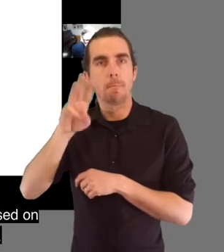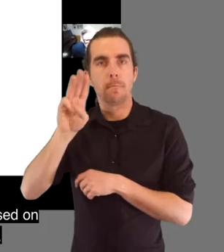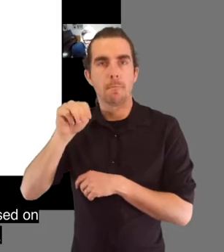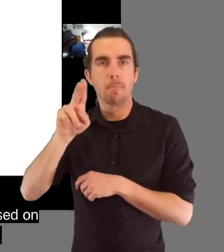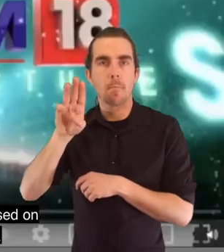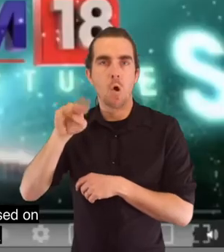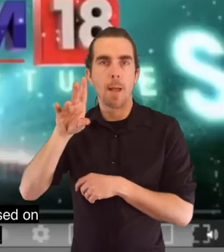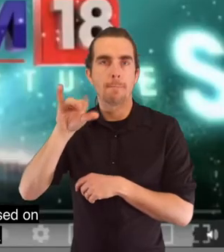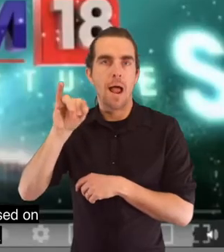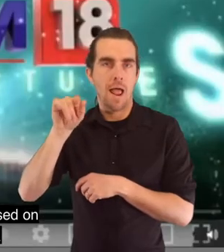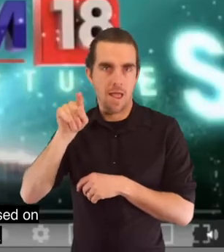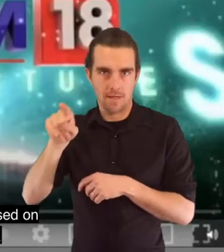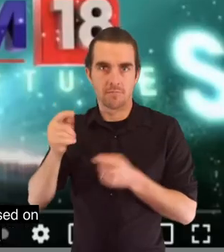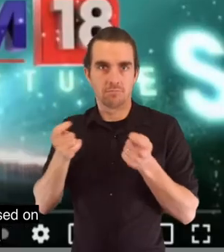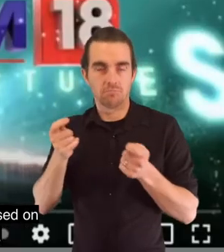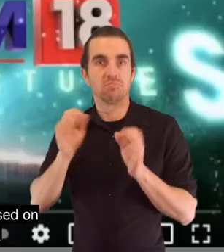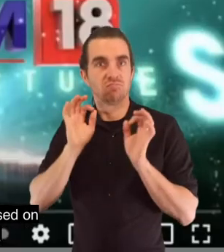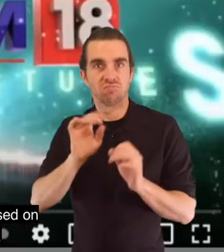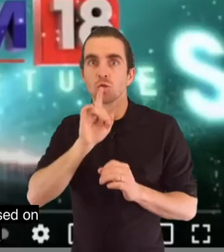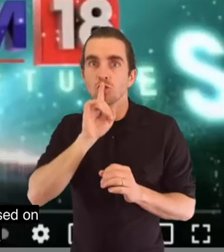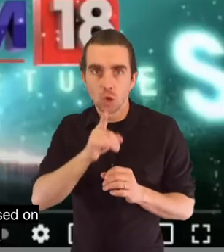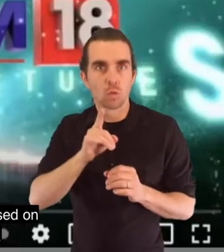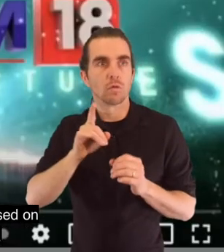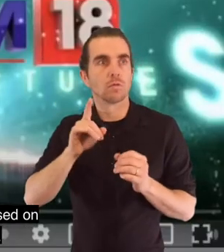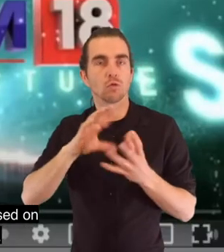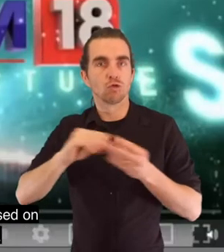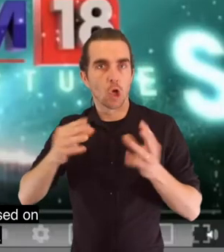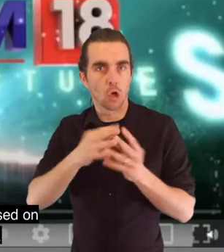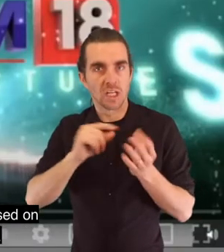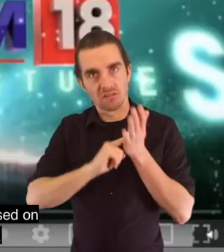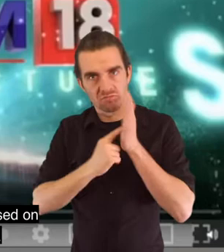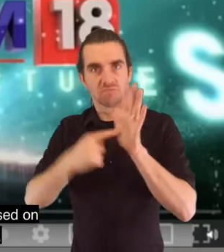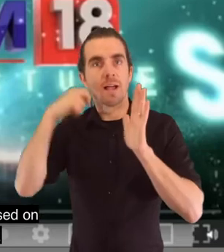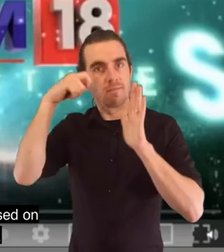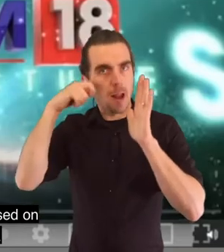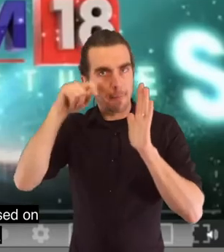in Mumbai. So it's based on true life experience, this film.